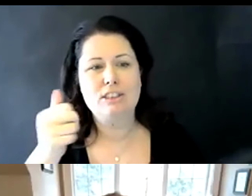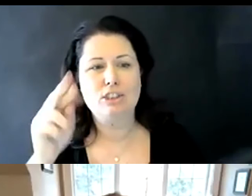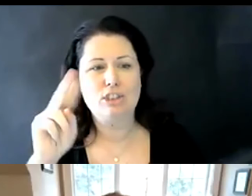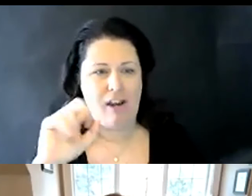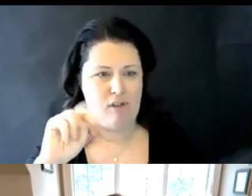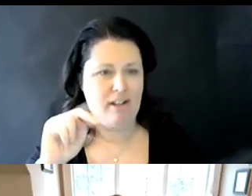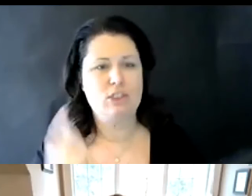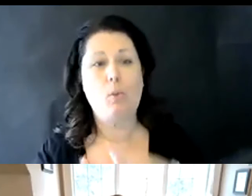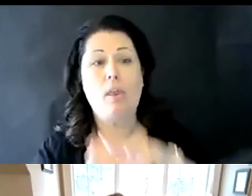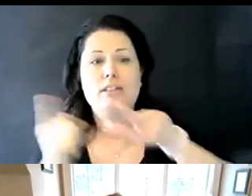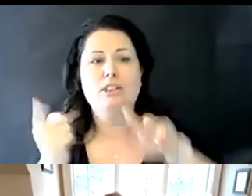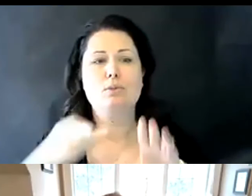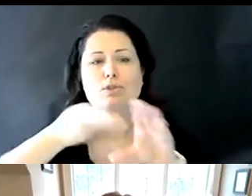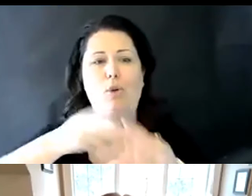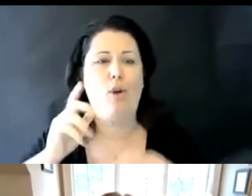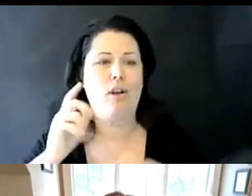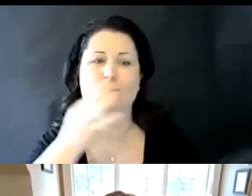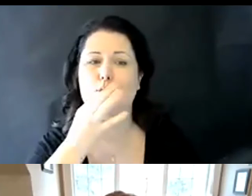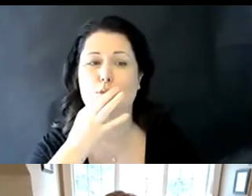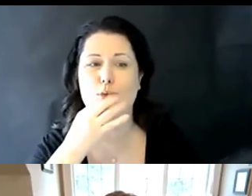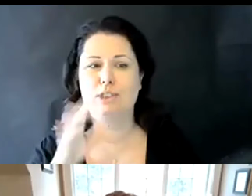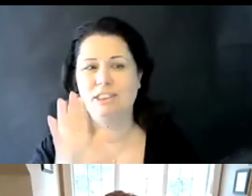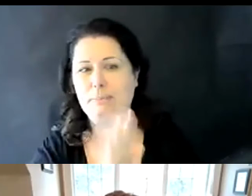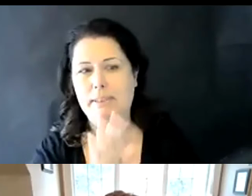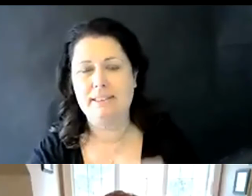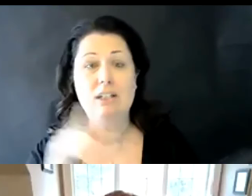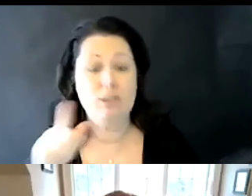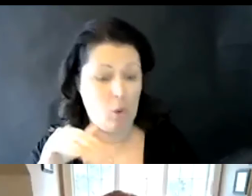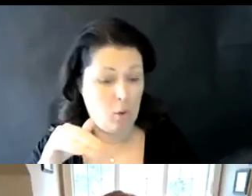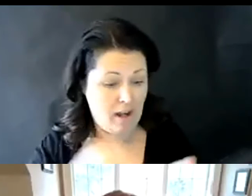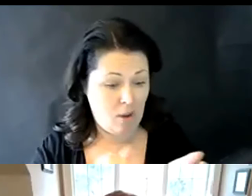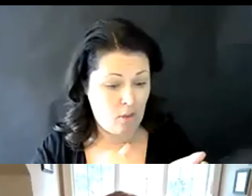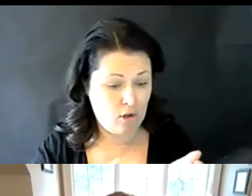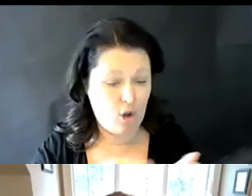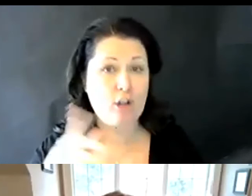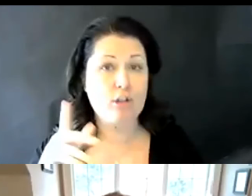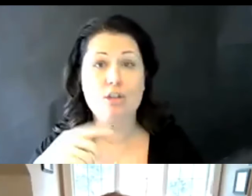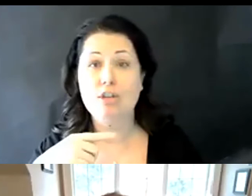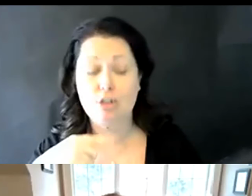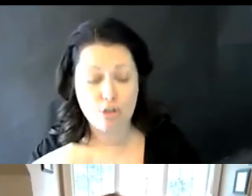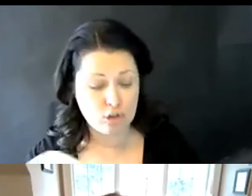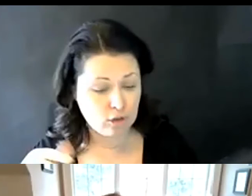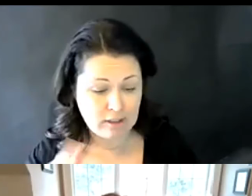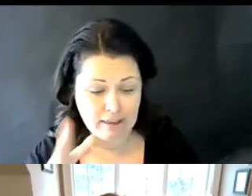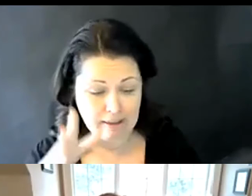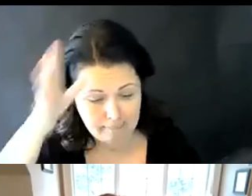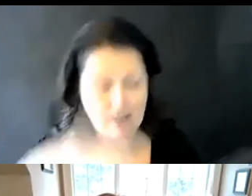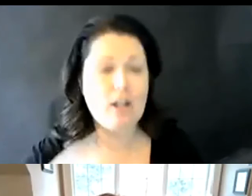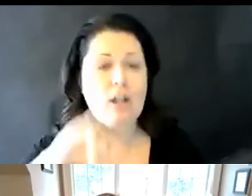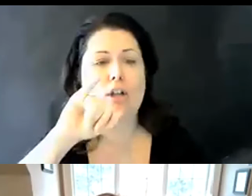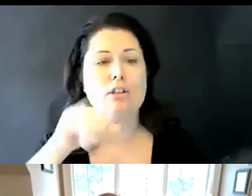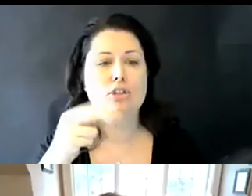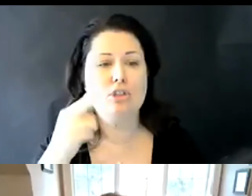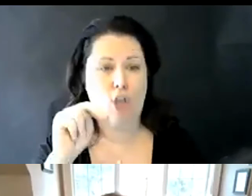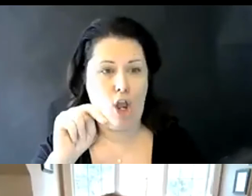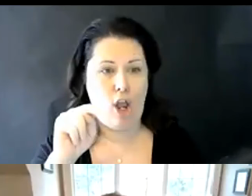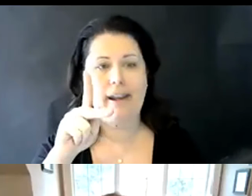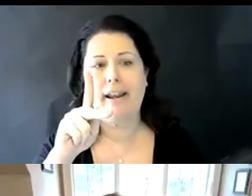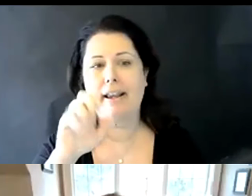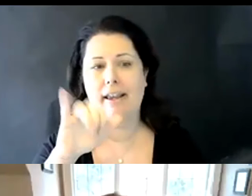agenda for today, and hopefully you can all hear me. I'm John Kelly.